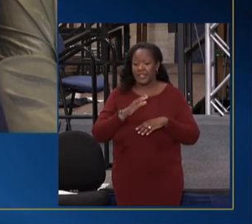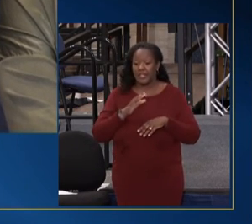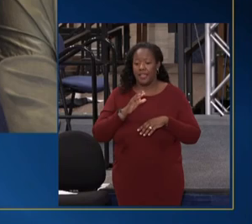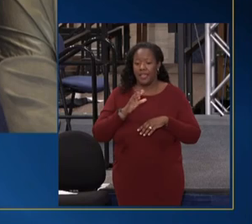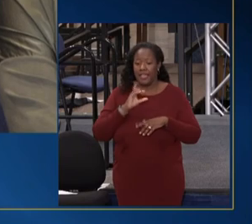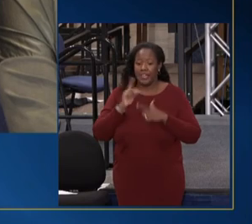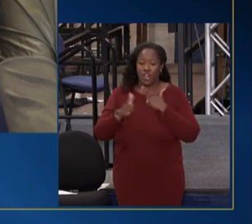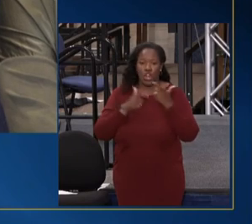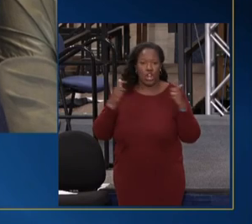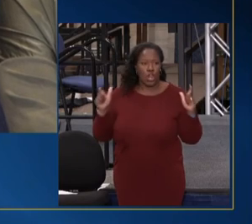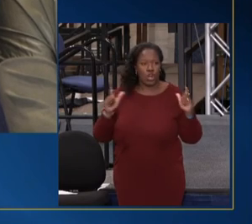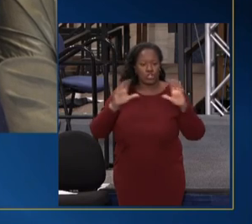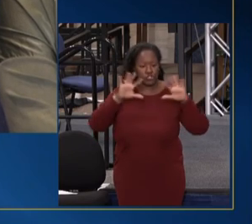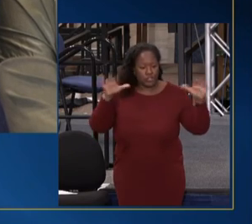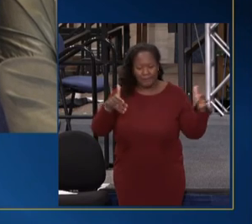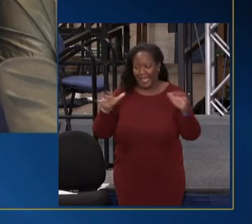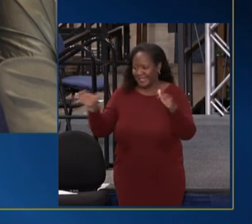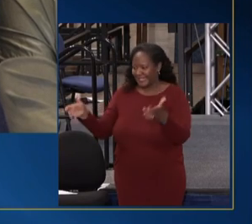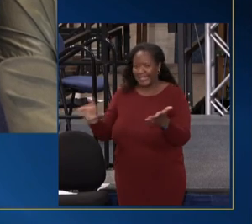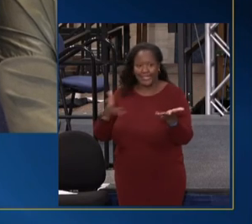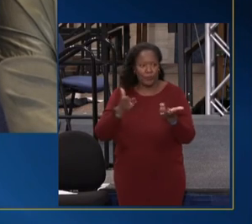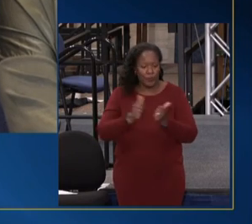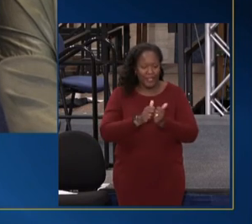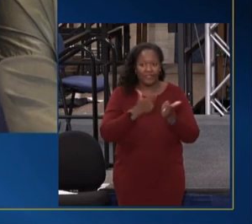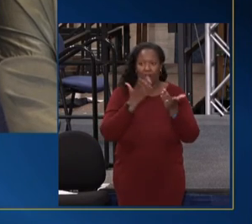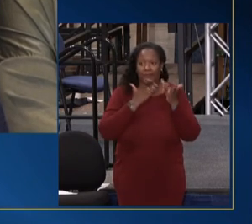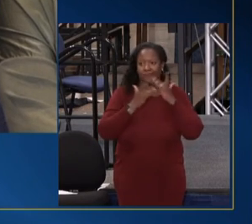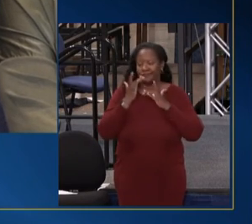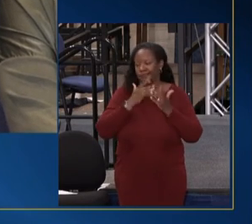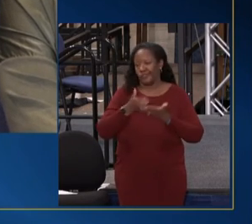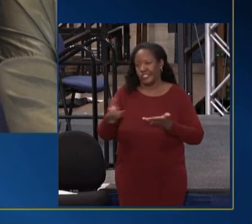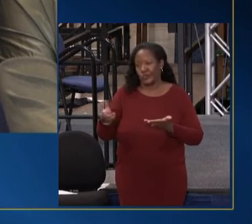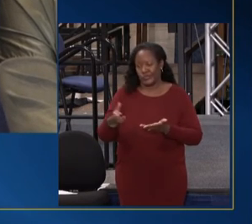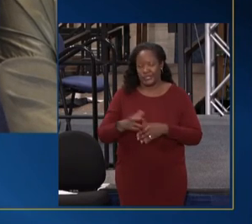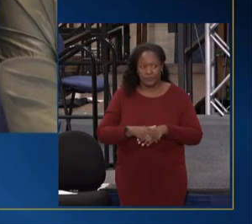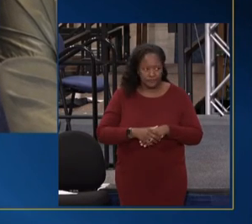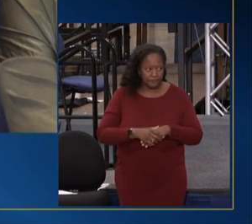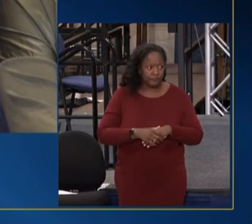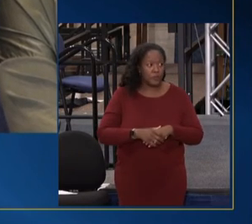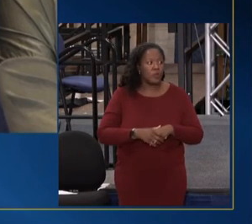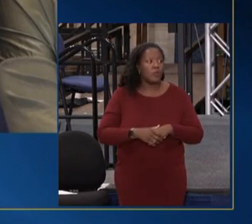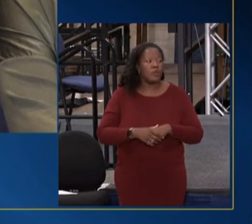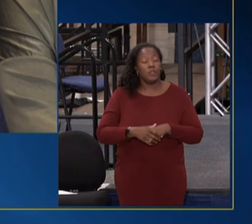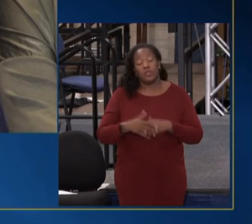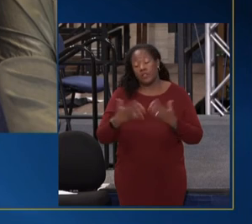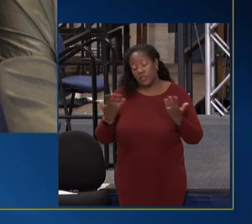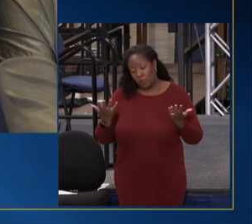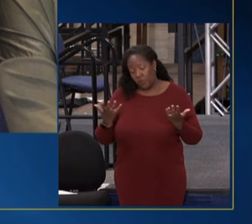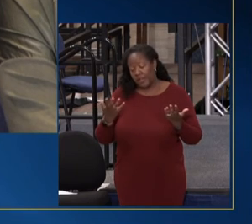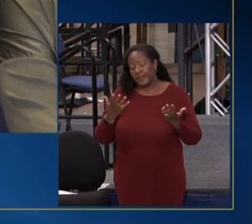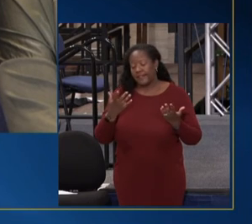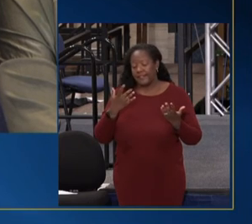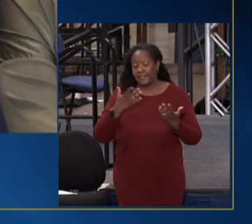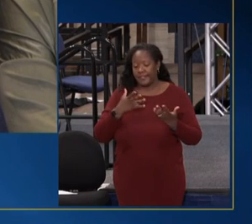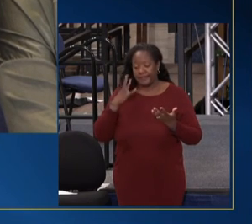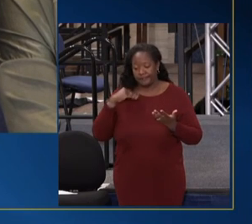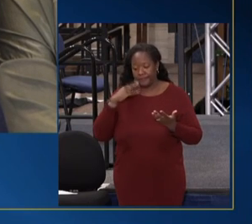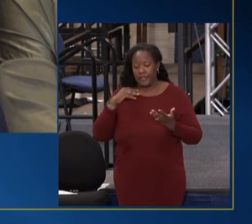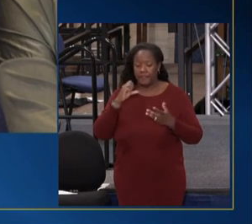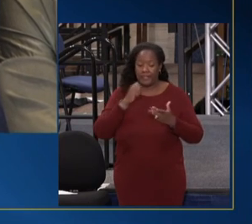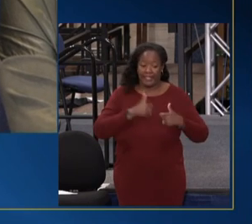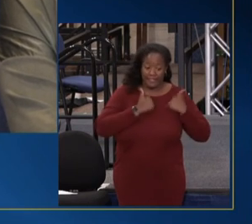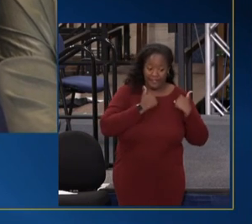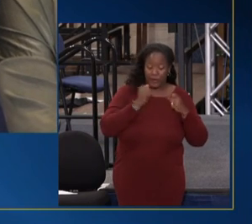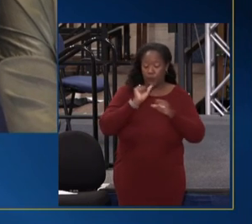in a larger capacity with limited resources. One of the perils of living in Texas and working in